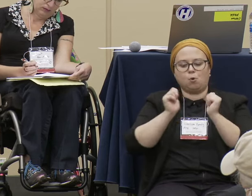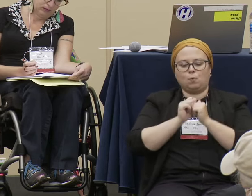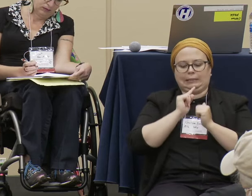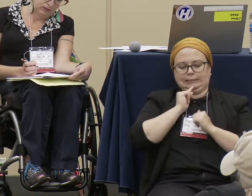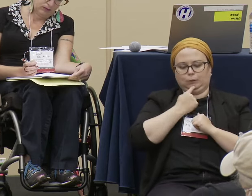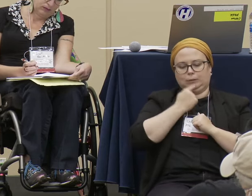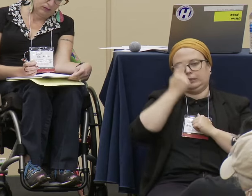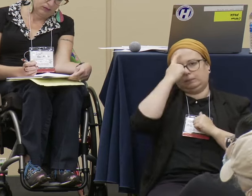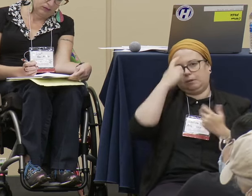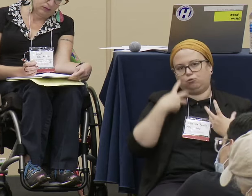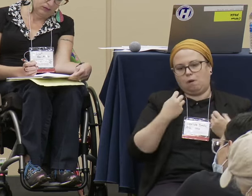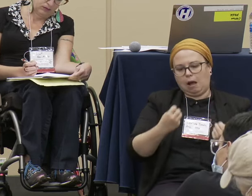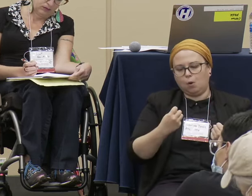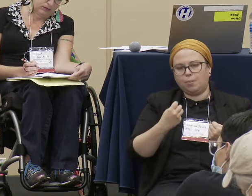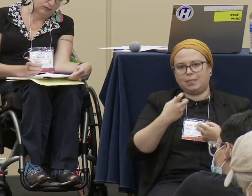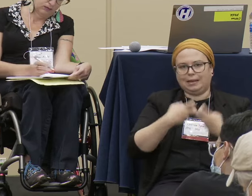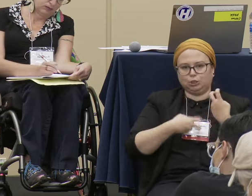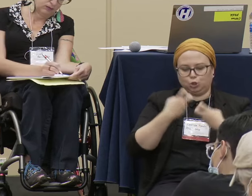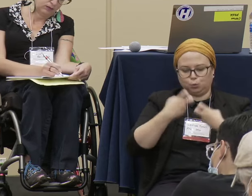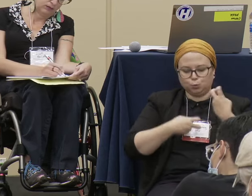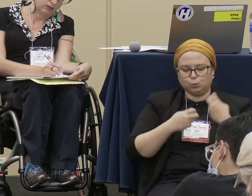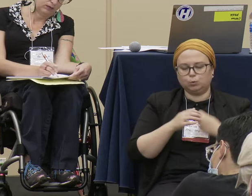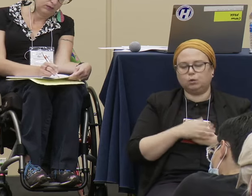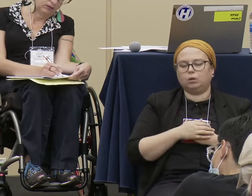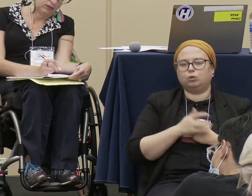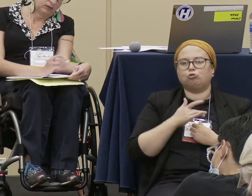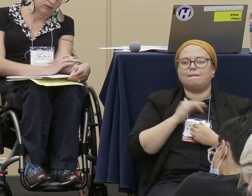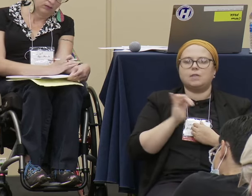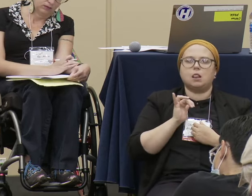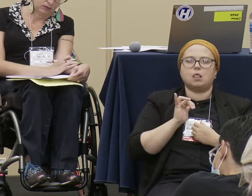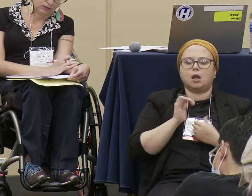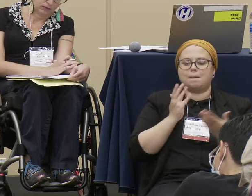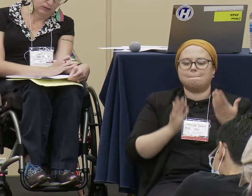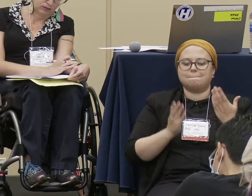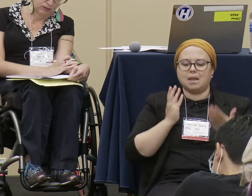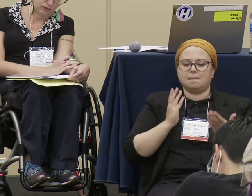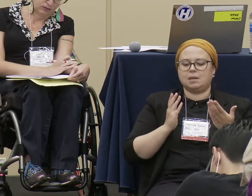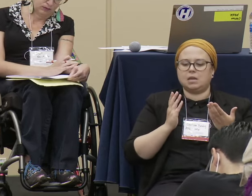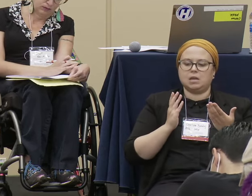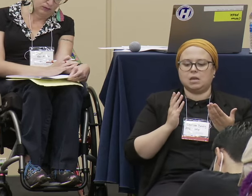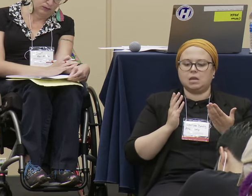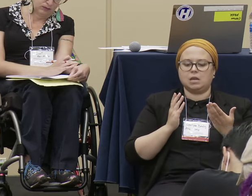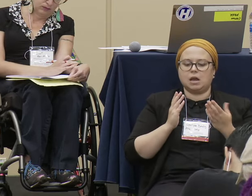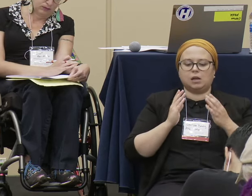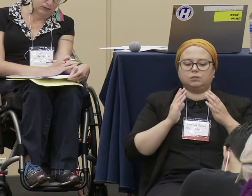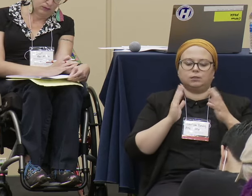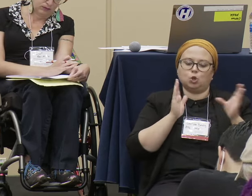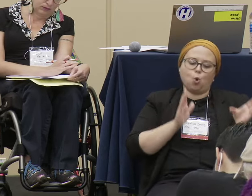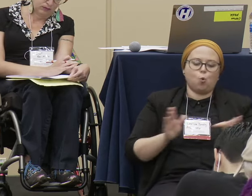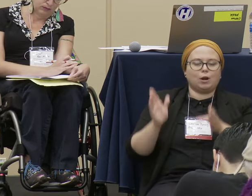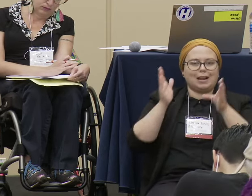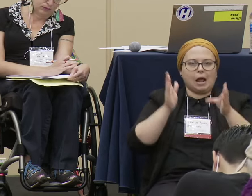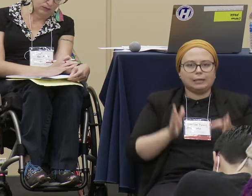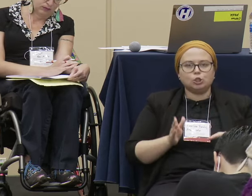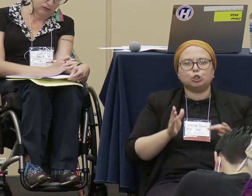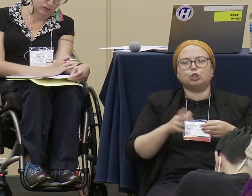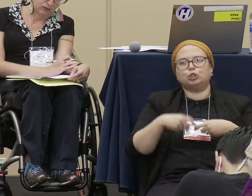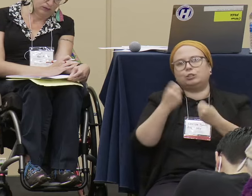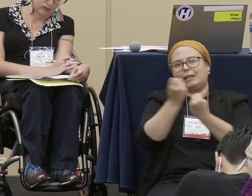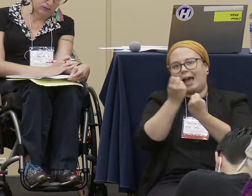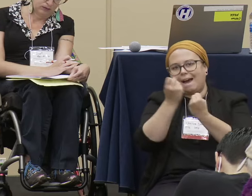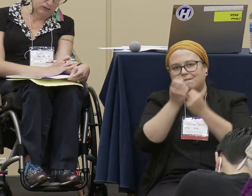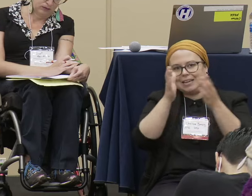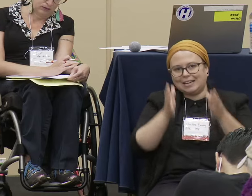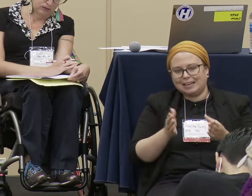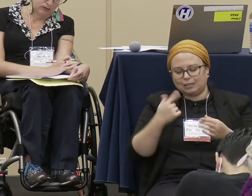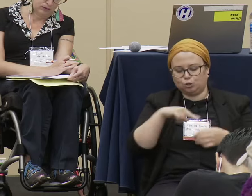And I feel like maybe as organizers and you know, advocates, we could maybe be doing more